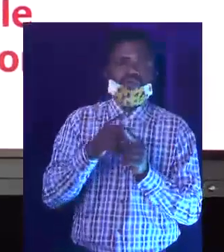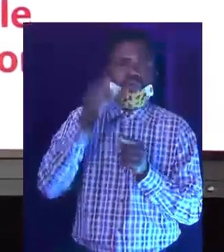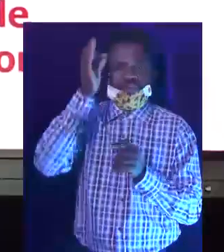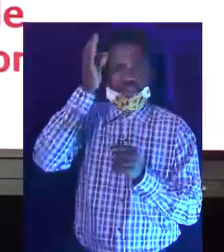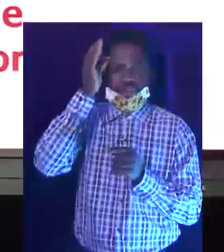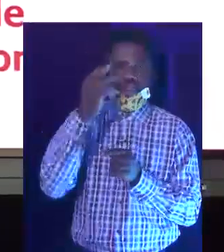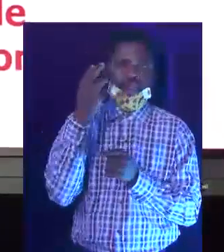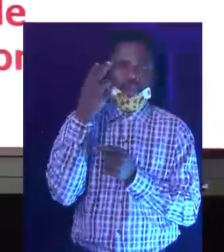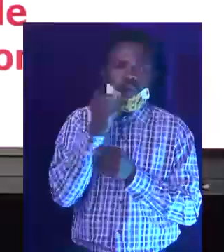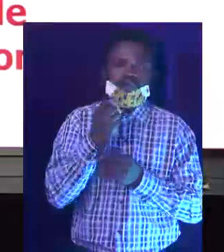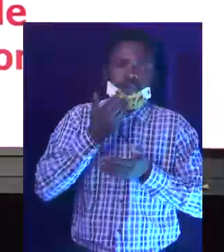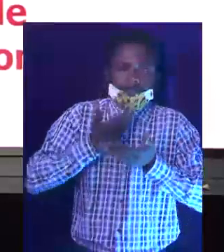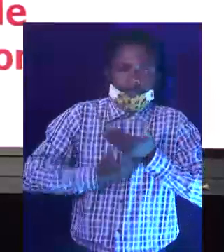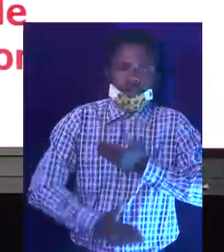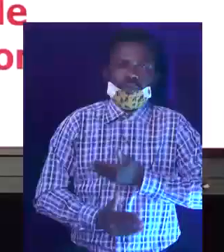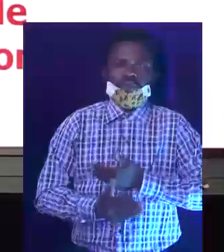when Auntie Fumi was born,